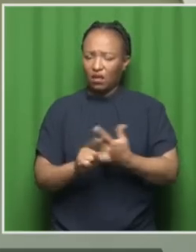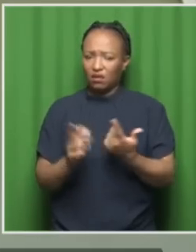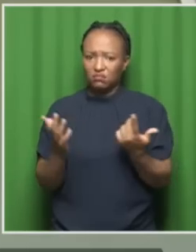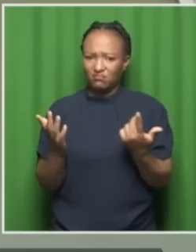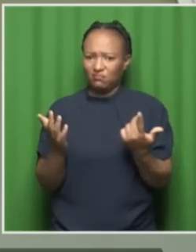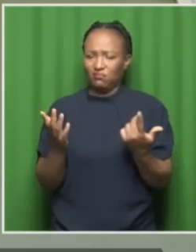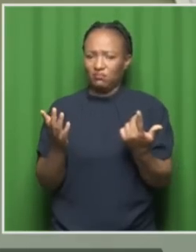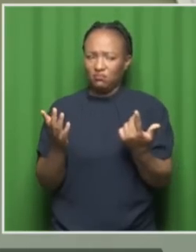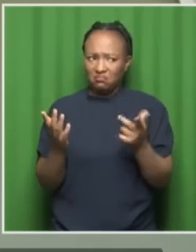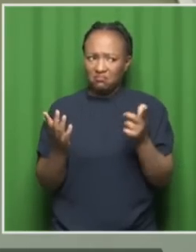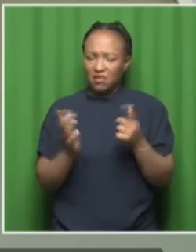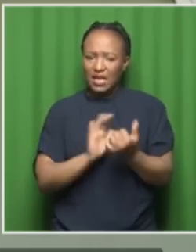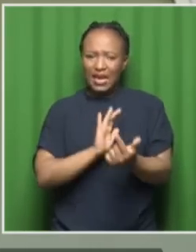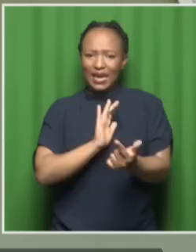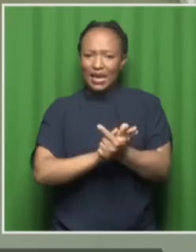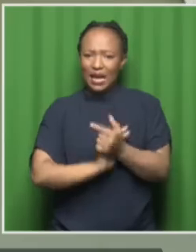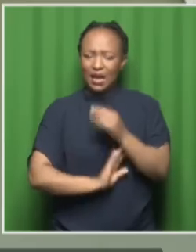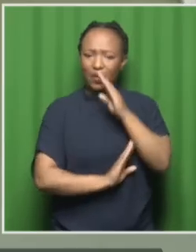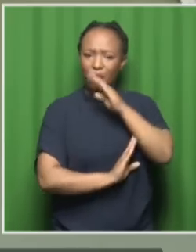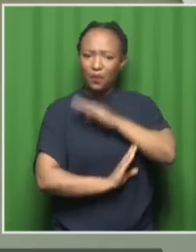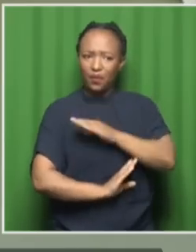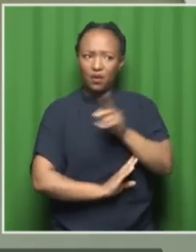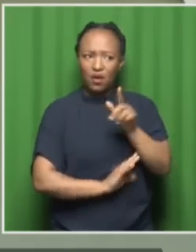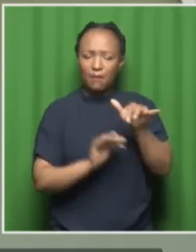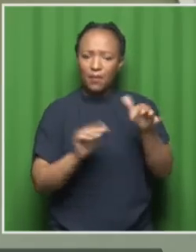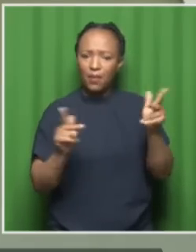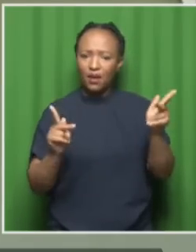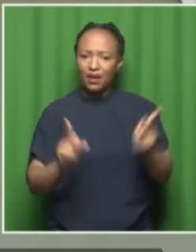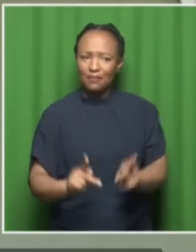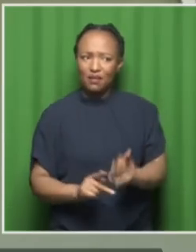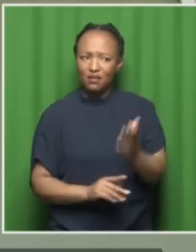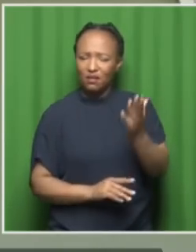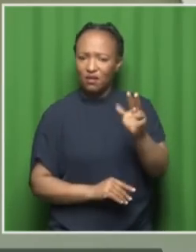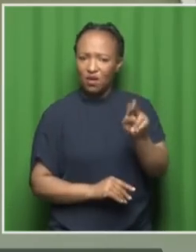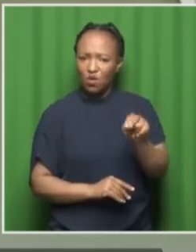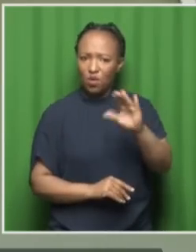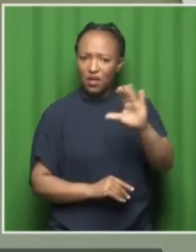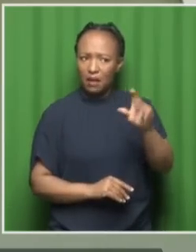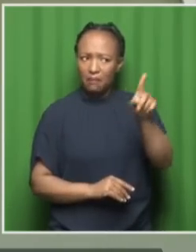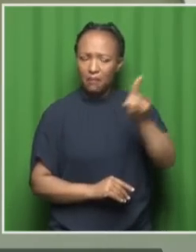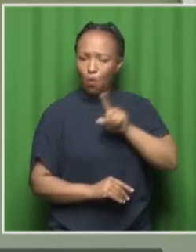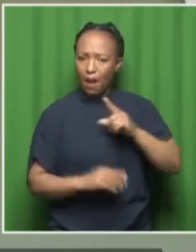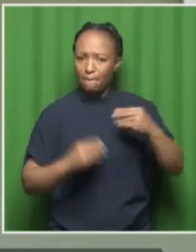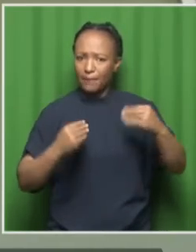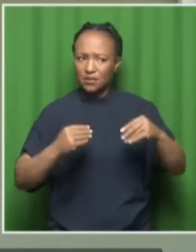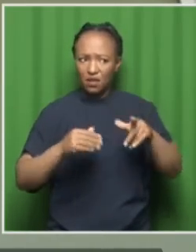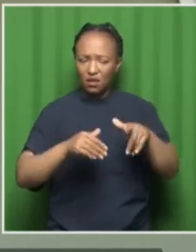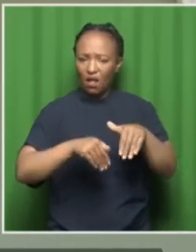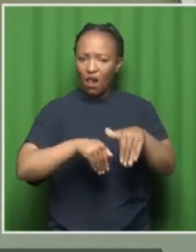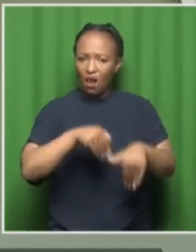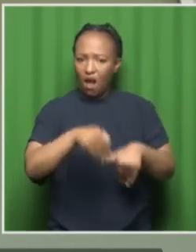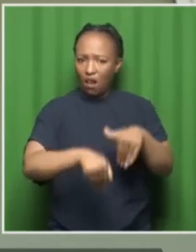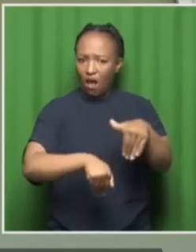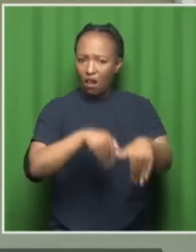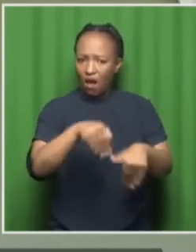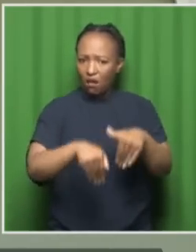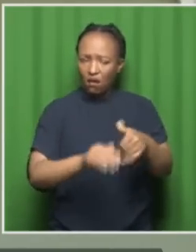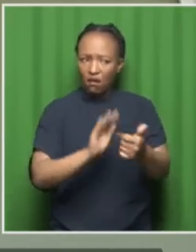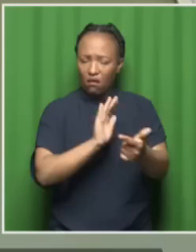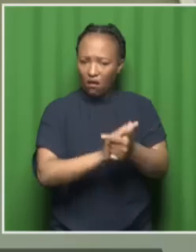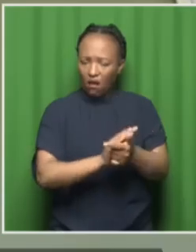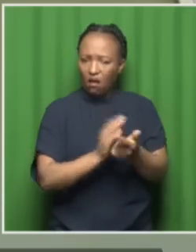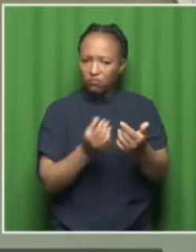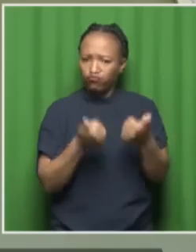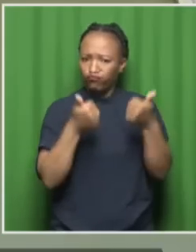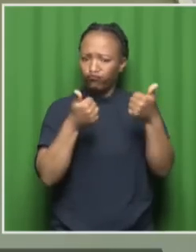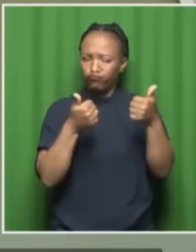is not legal, because then why is the guys in Kimberley in the Northern Cape, are they busy digging there and illegally? So they got permits